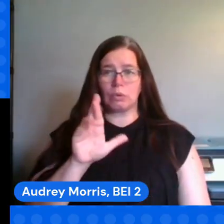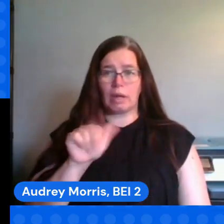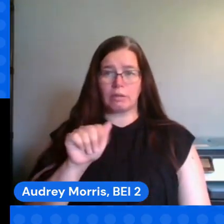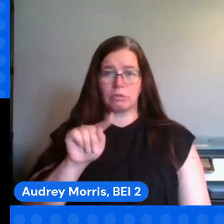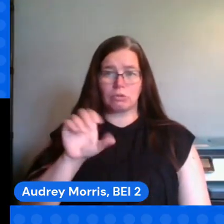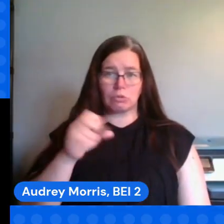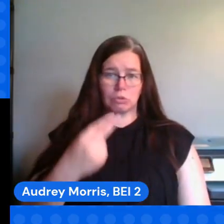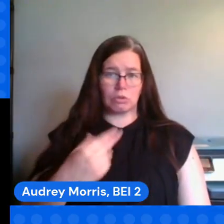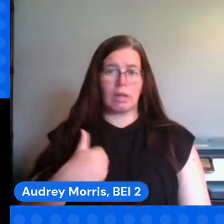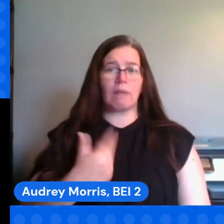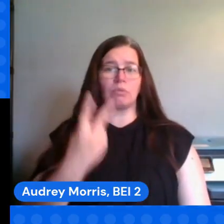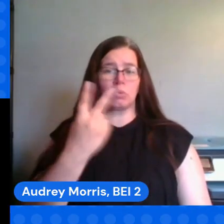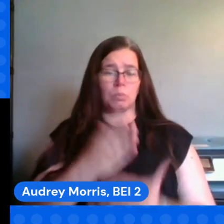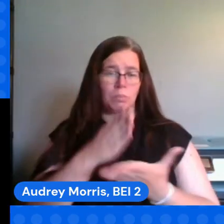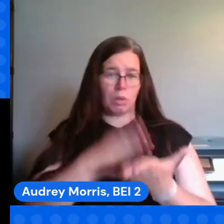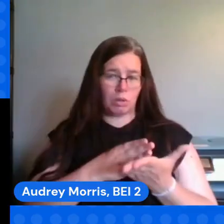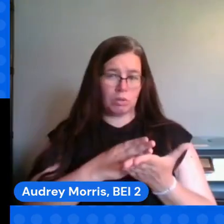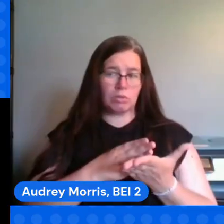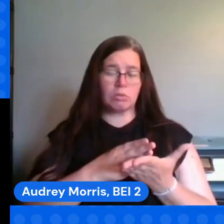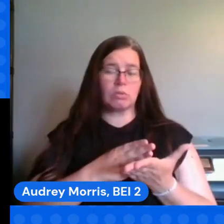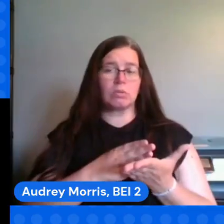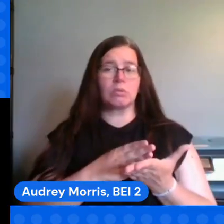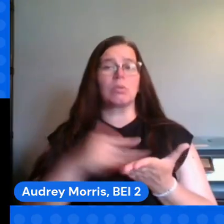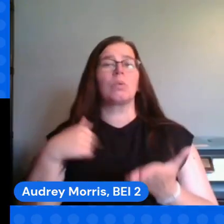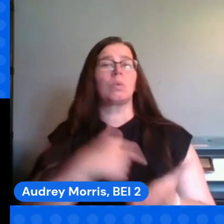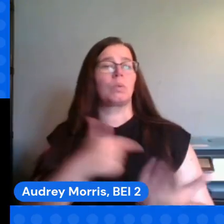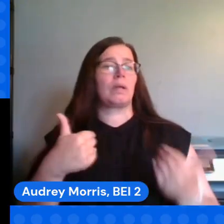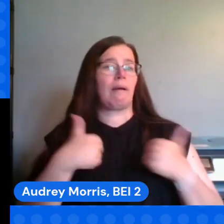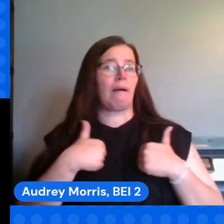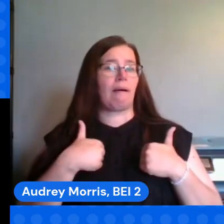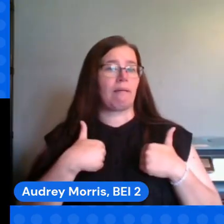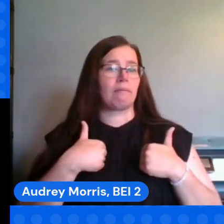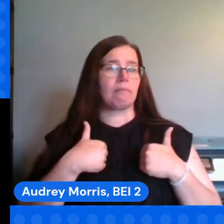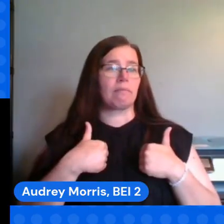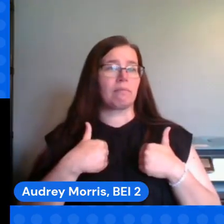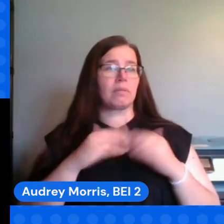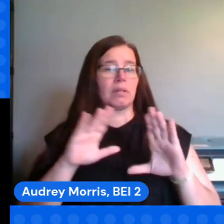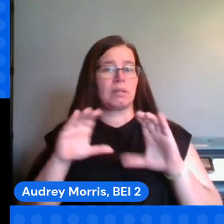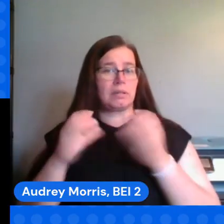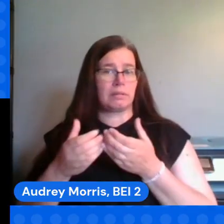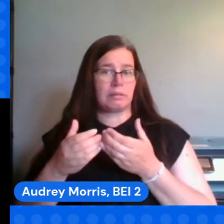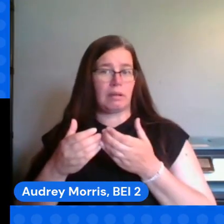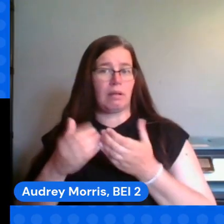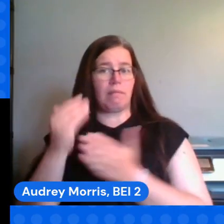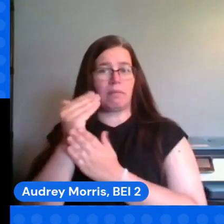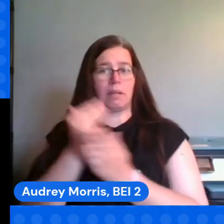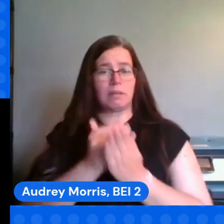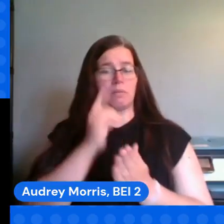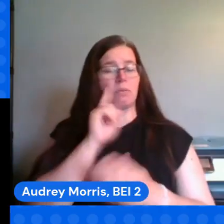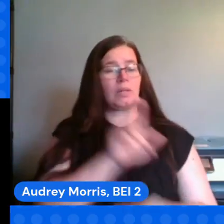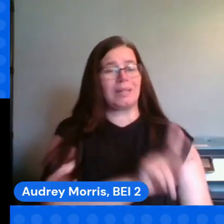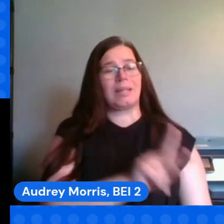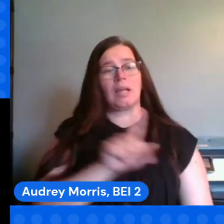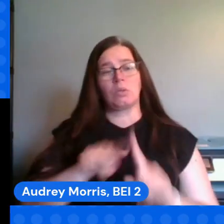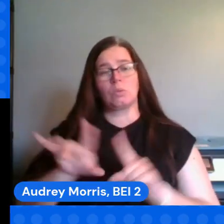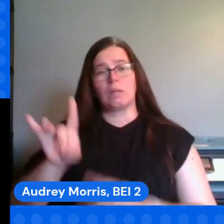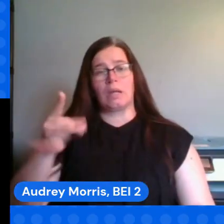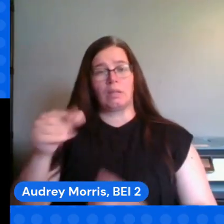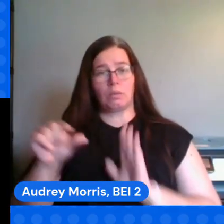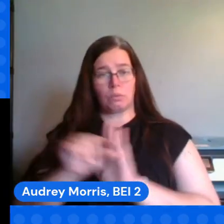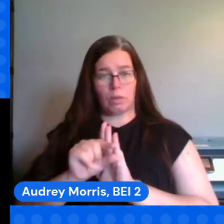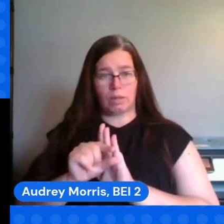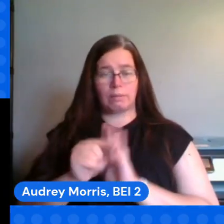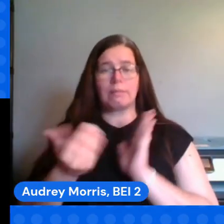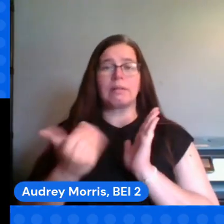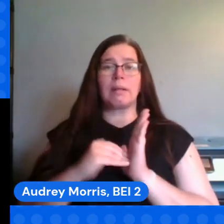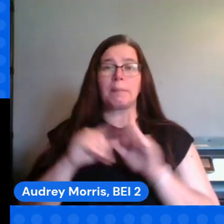two components to it. We have a set of lessons for K through eighth grade, again, based